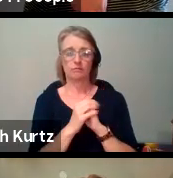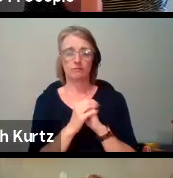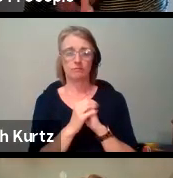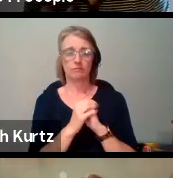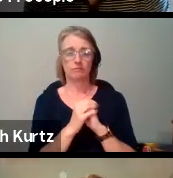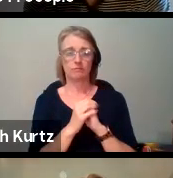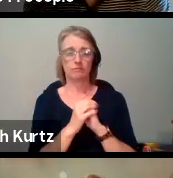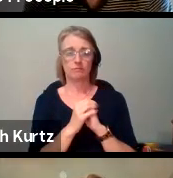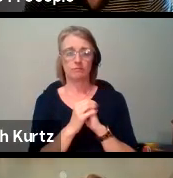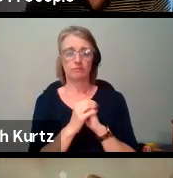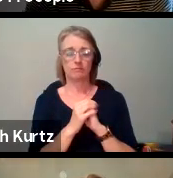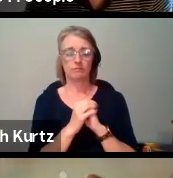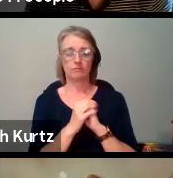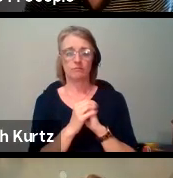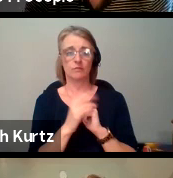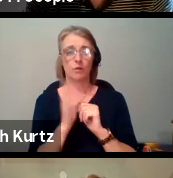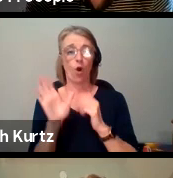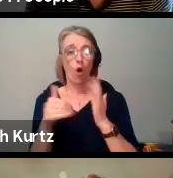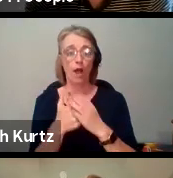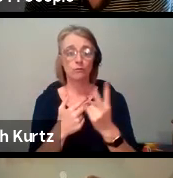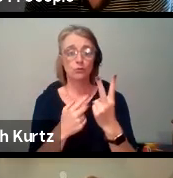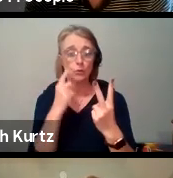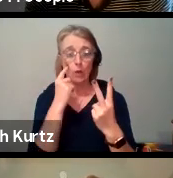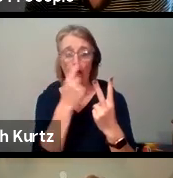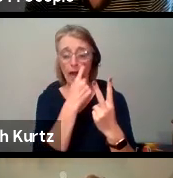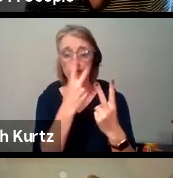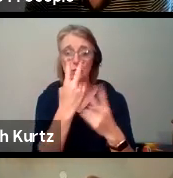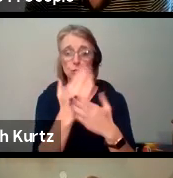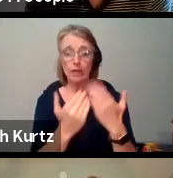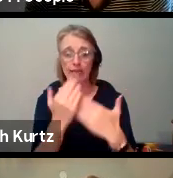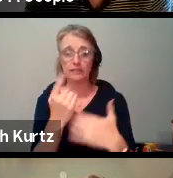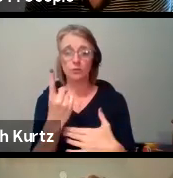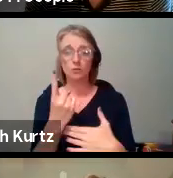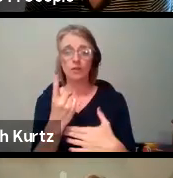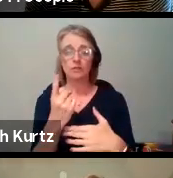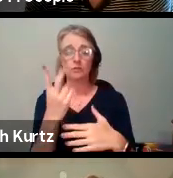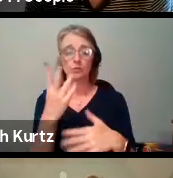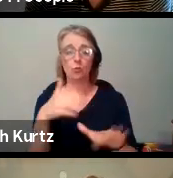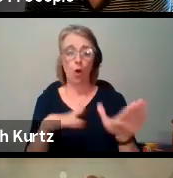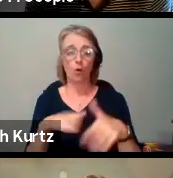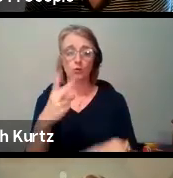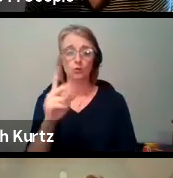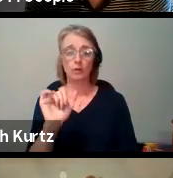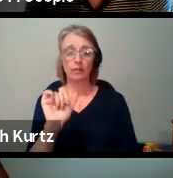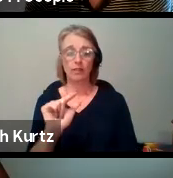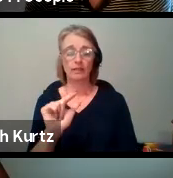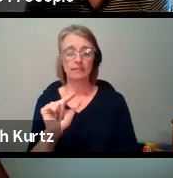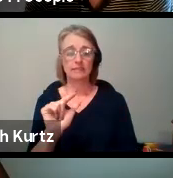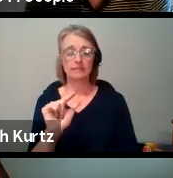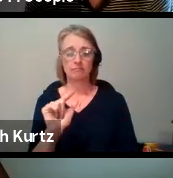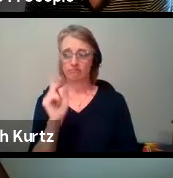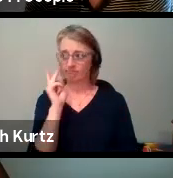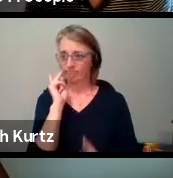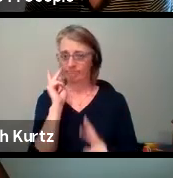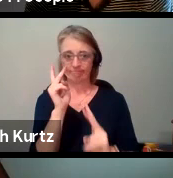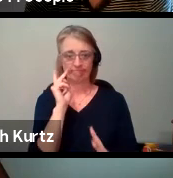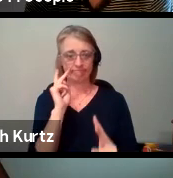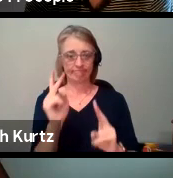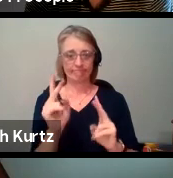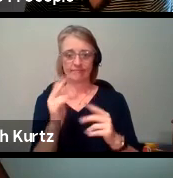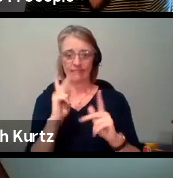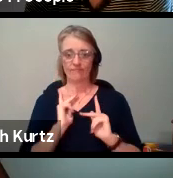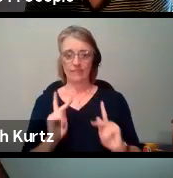chromosomes. We all have 2 eyes, we all have 2 hands, we have 2 legs. I have not seen any physical